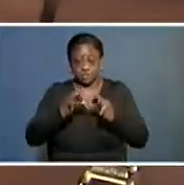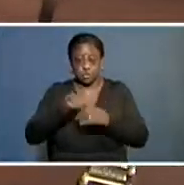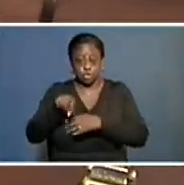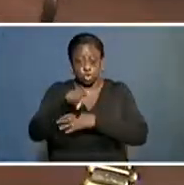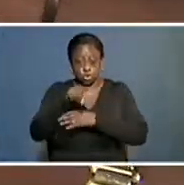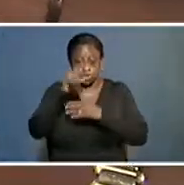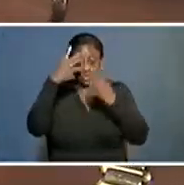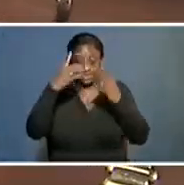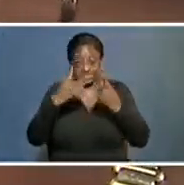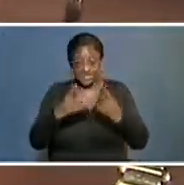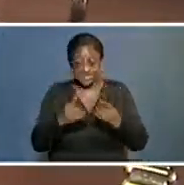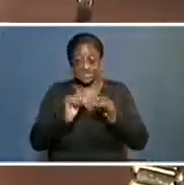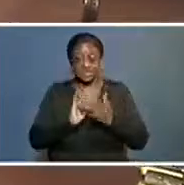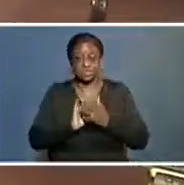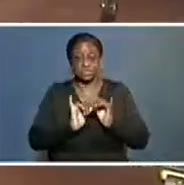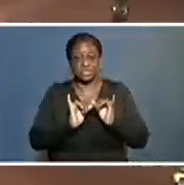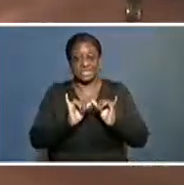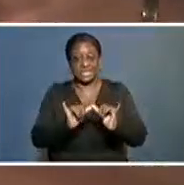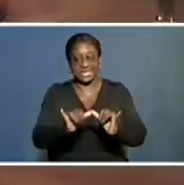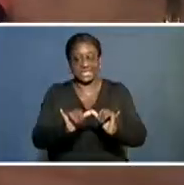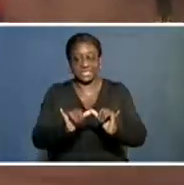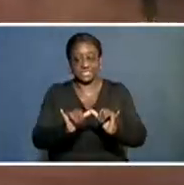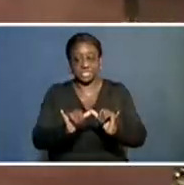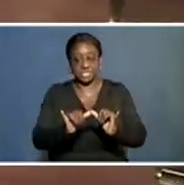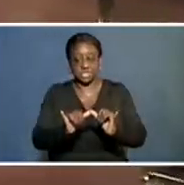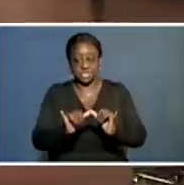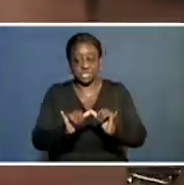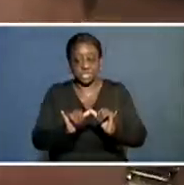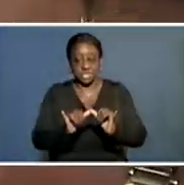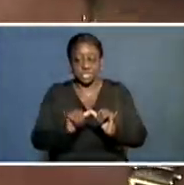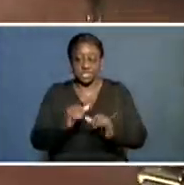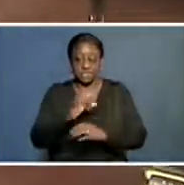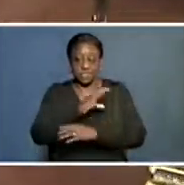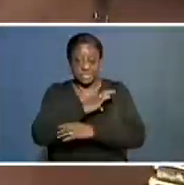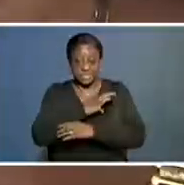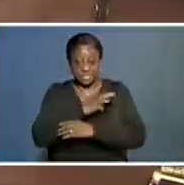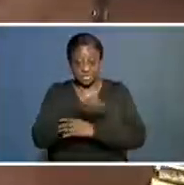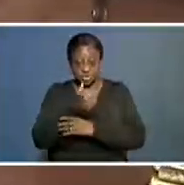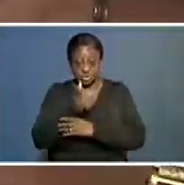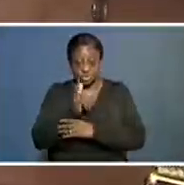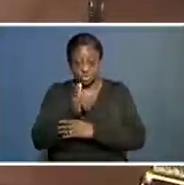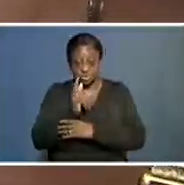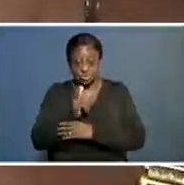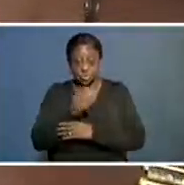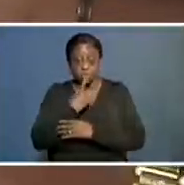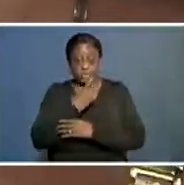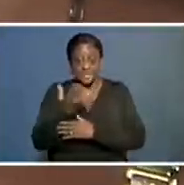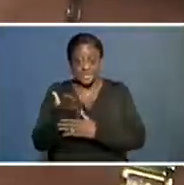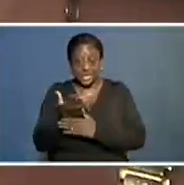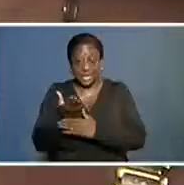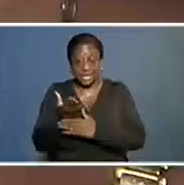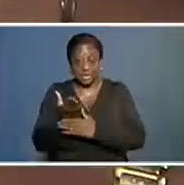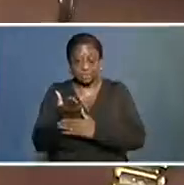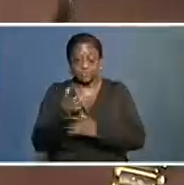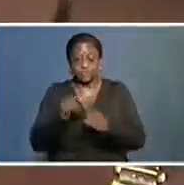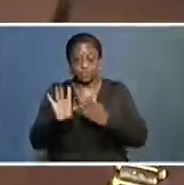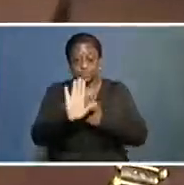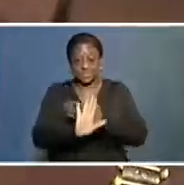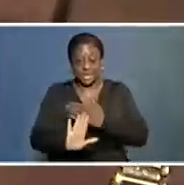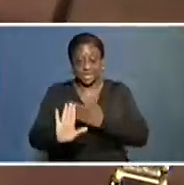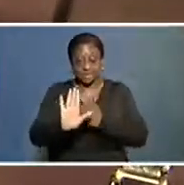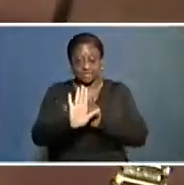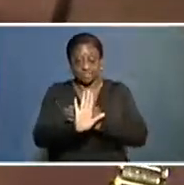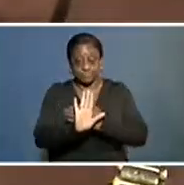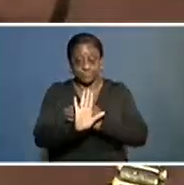decide that you're going to engage law enforcement personnel who are here to